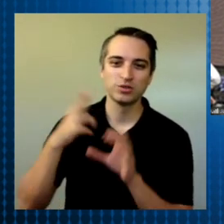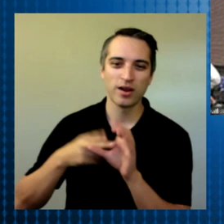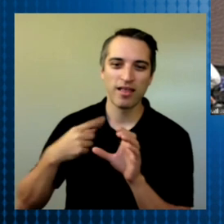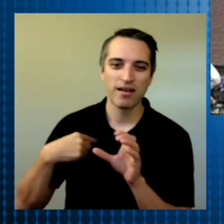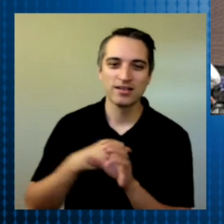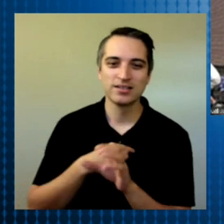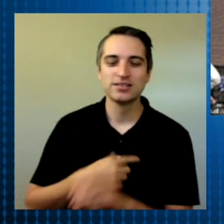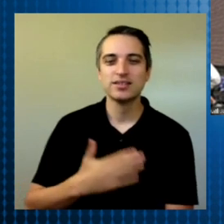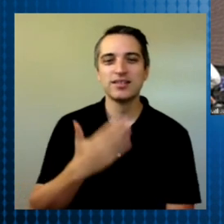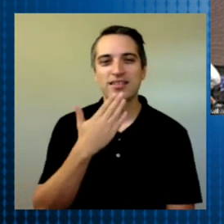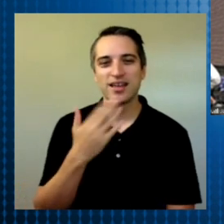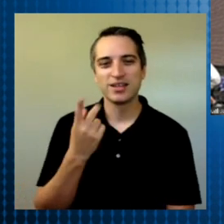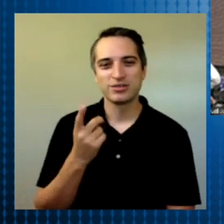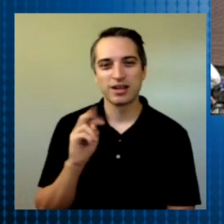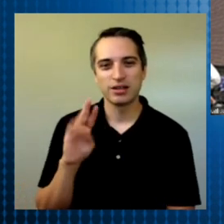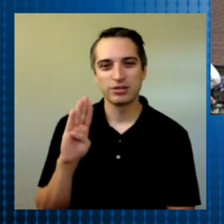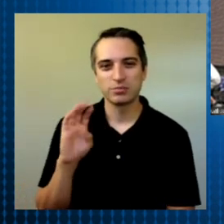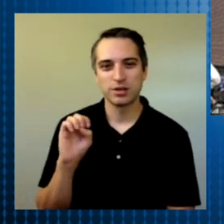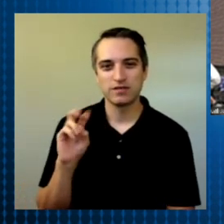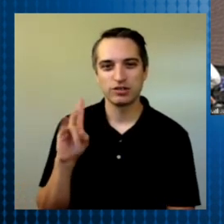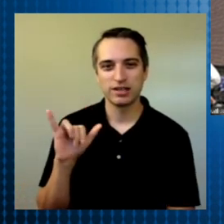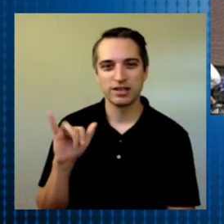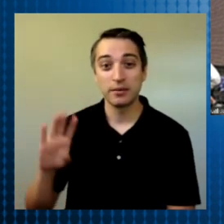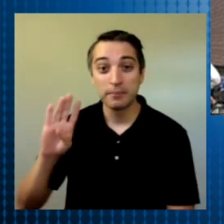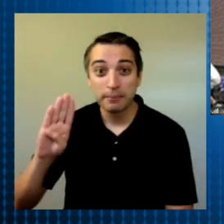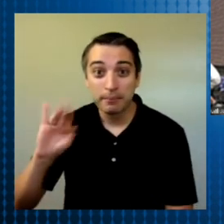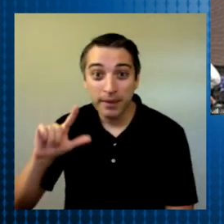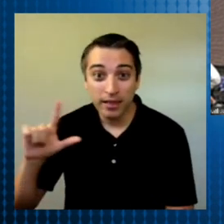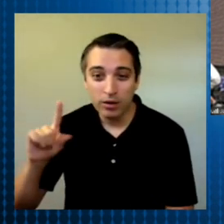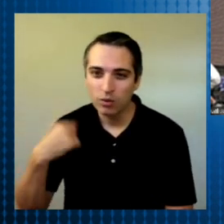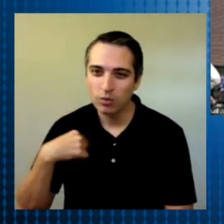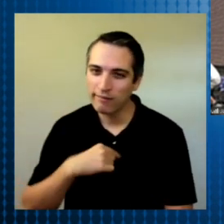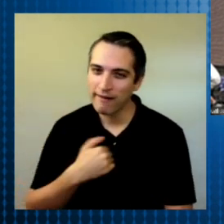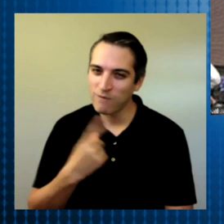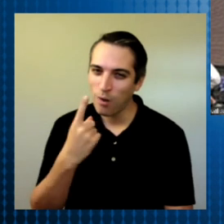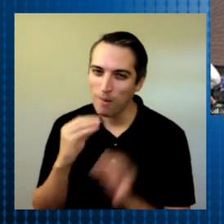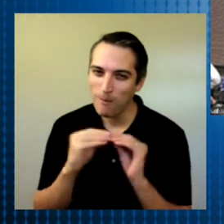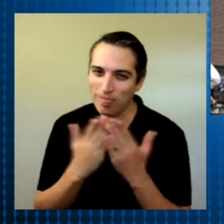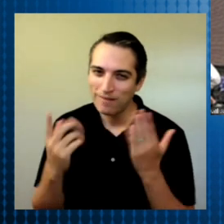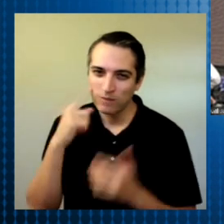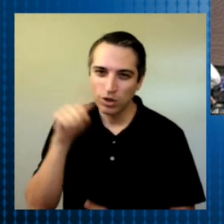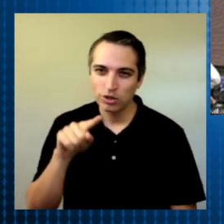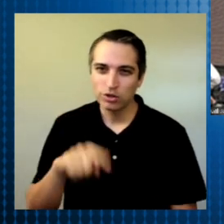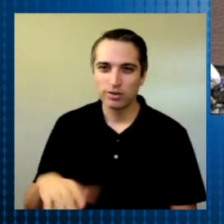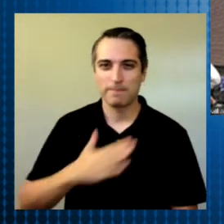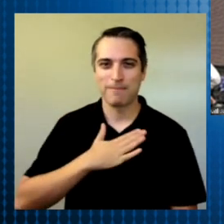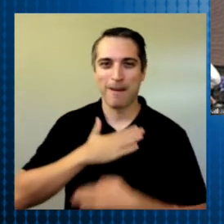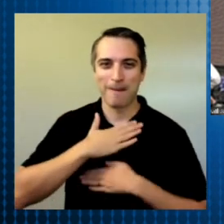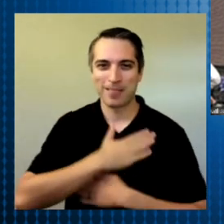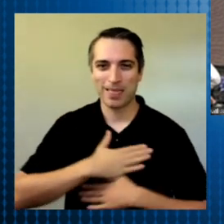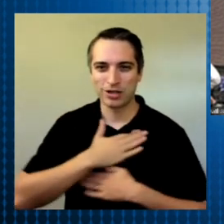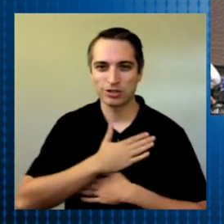Thank you, Dr. Beverly. Bill? We got one more thing for you here. It's my pleasure at this time